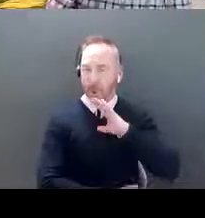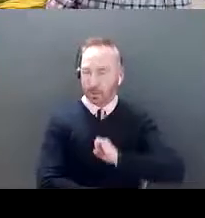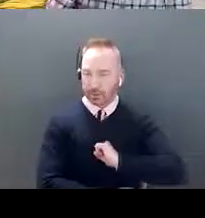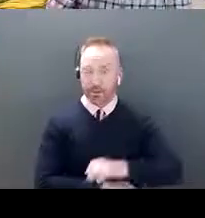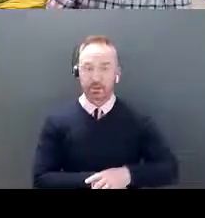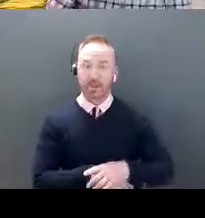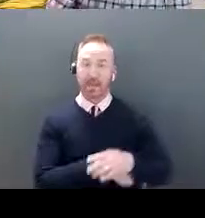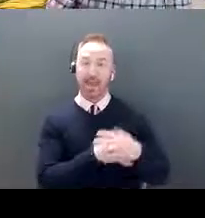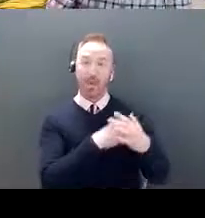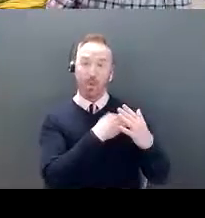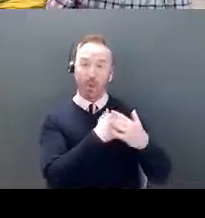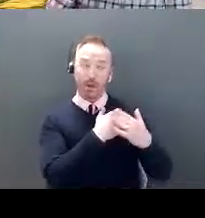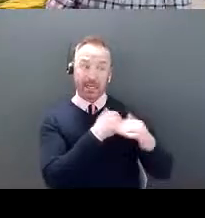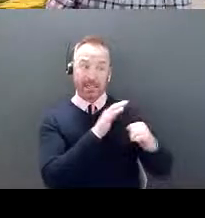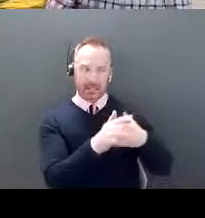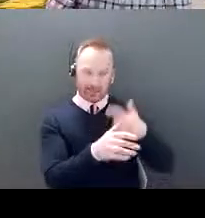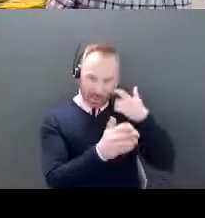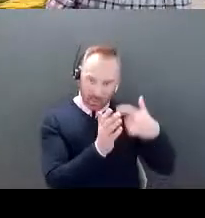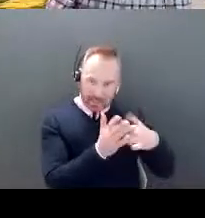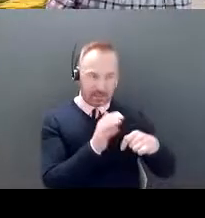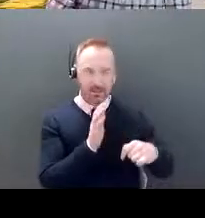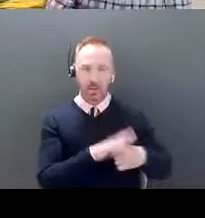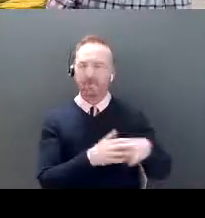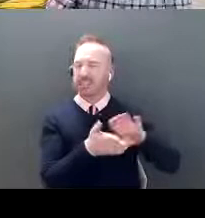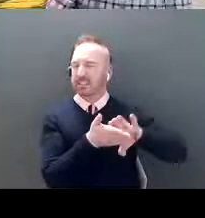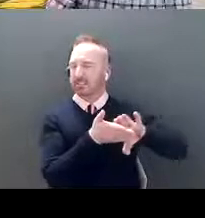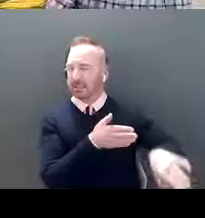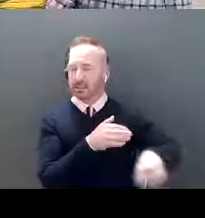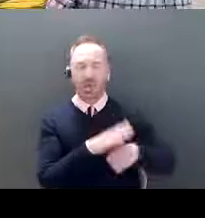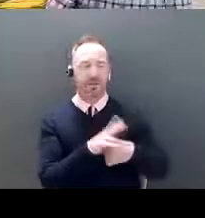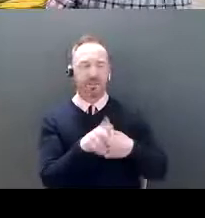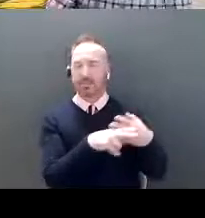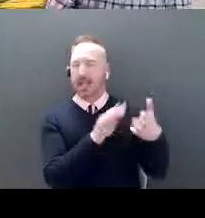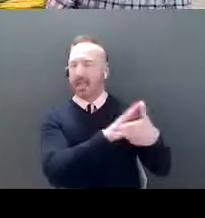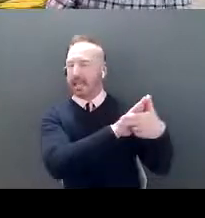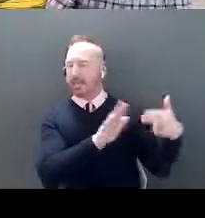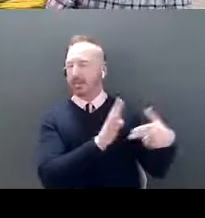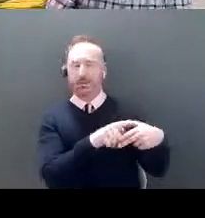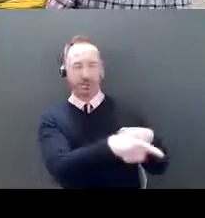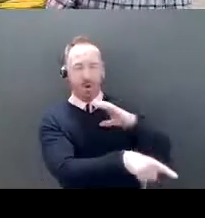signs can be dismissed or just chalked up to aging.